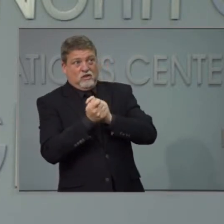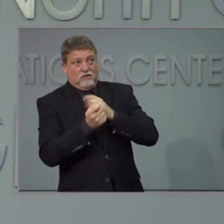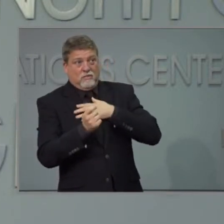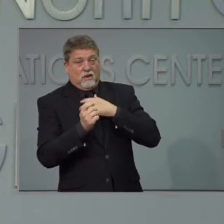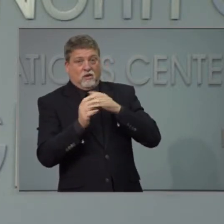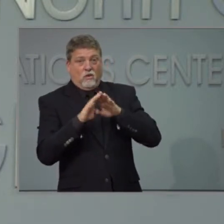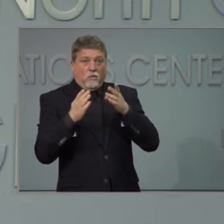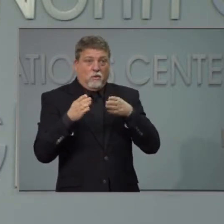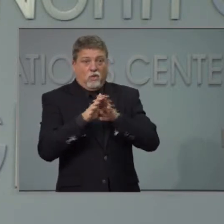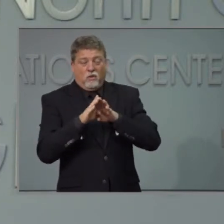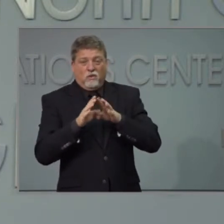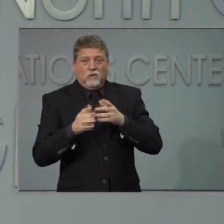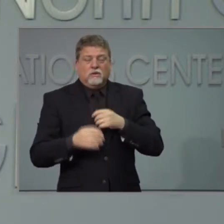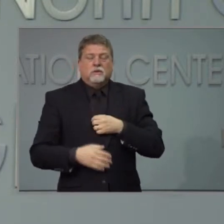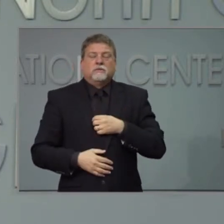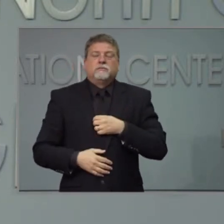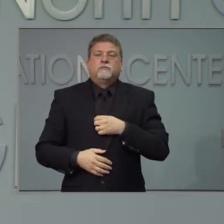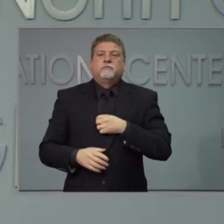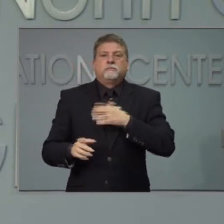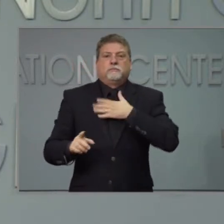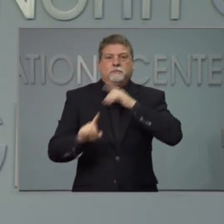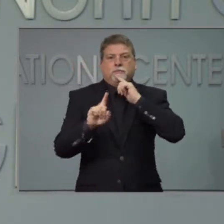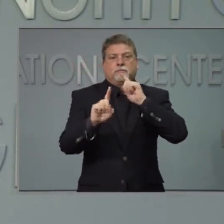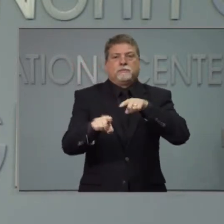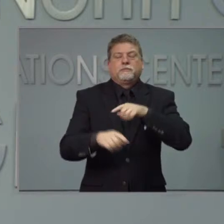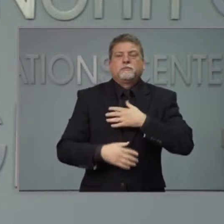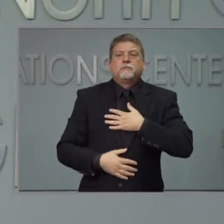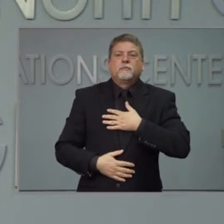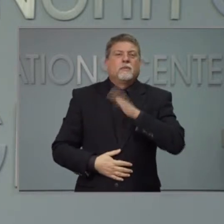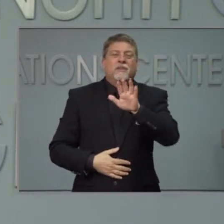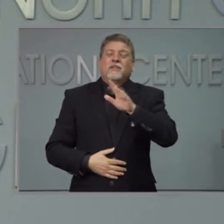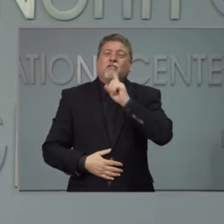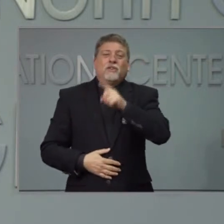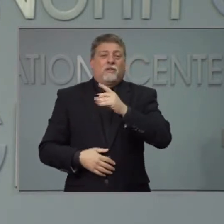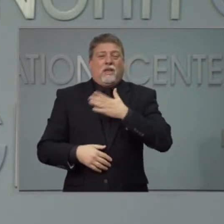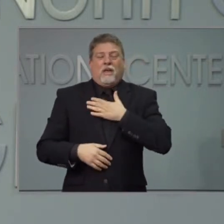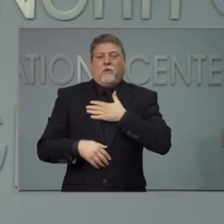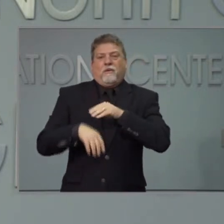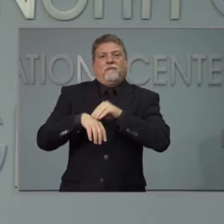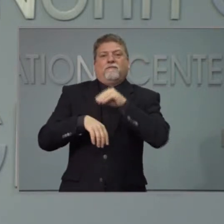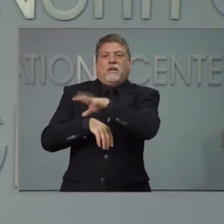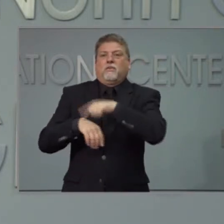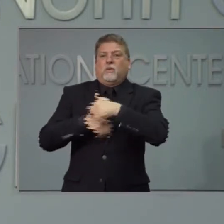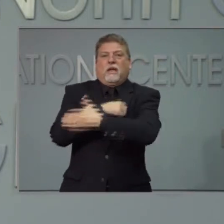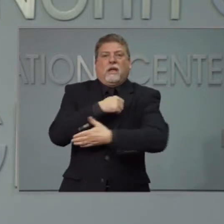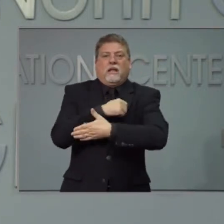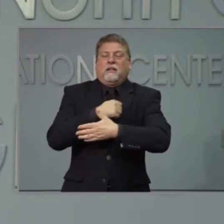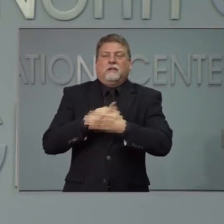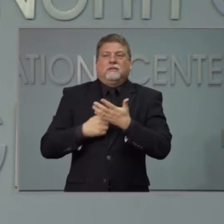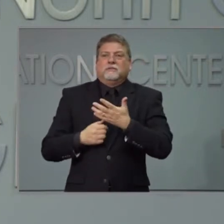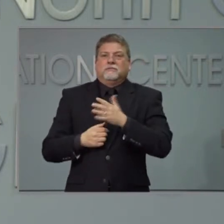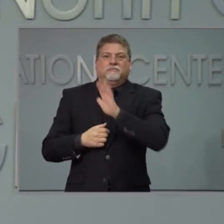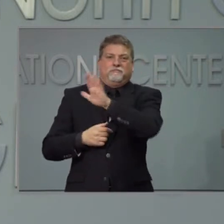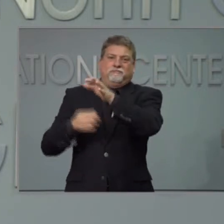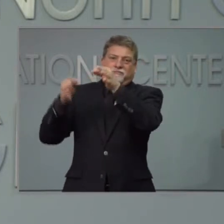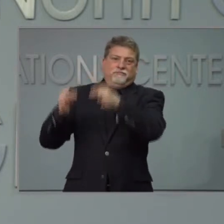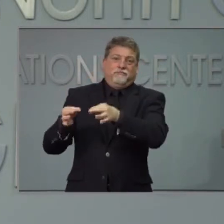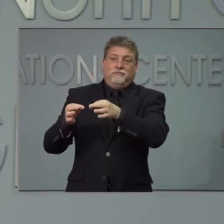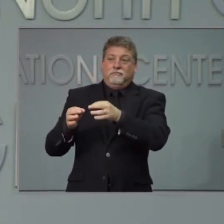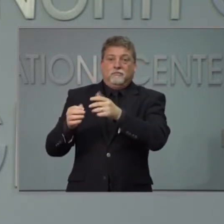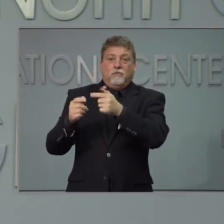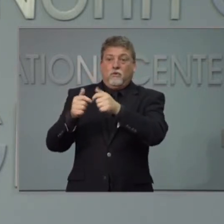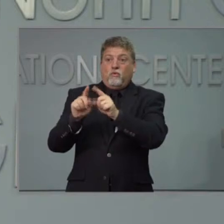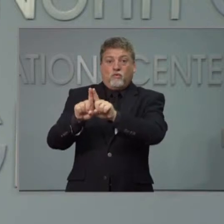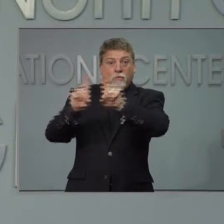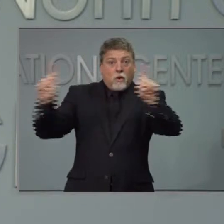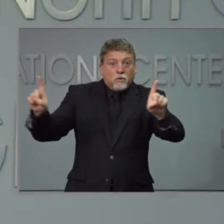this all along as they've made decisions about the school openings, whether they're going to do only remote, whether they're